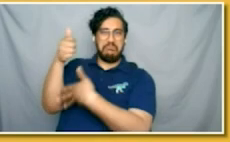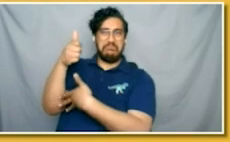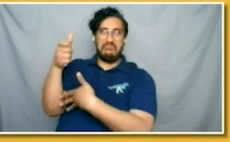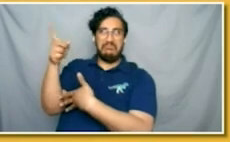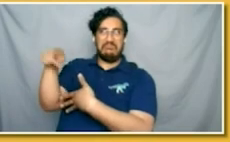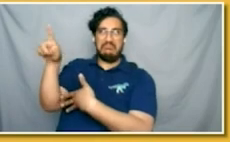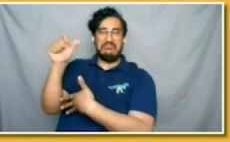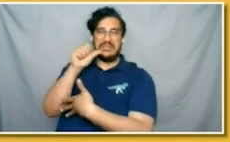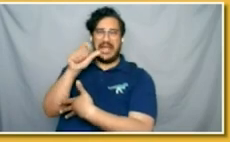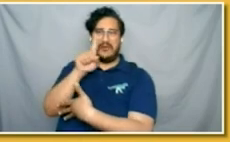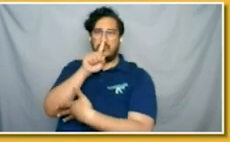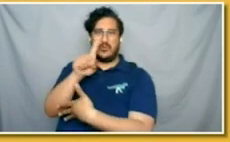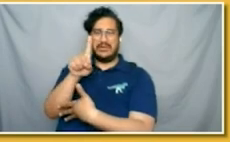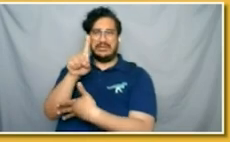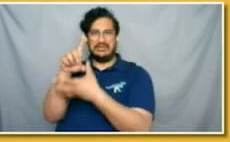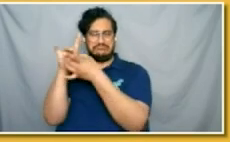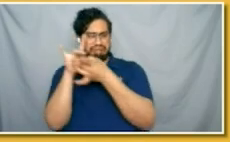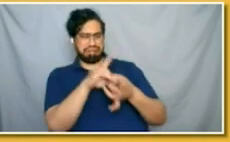relationship